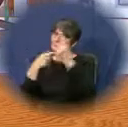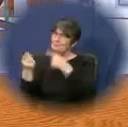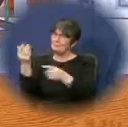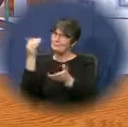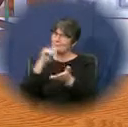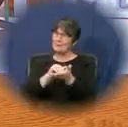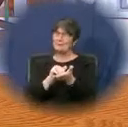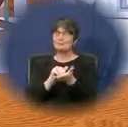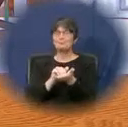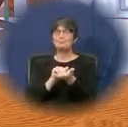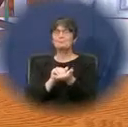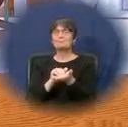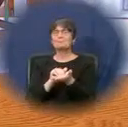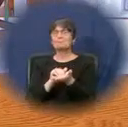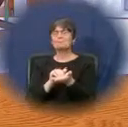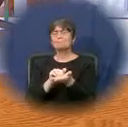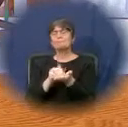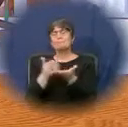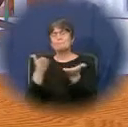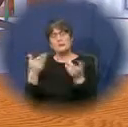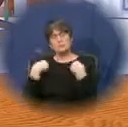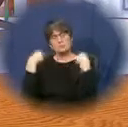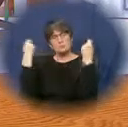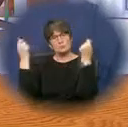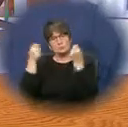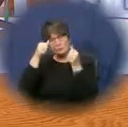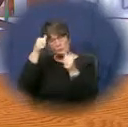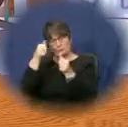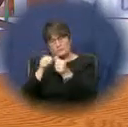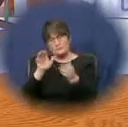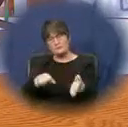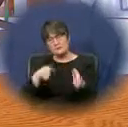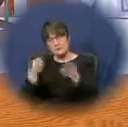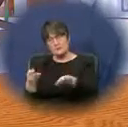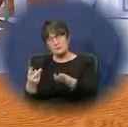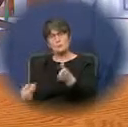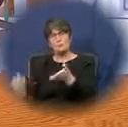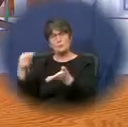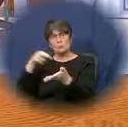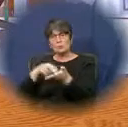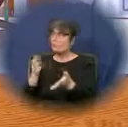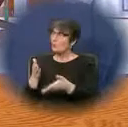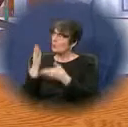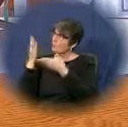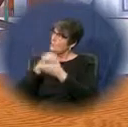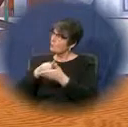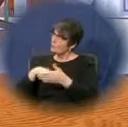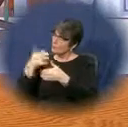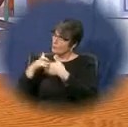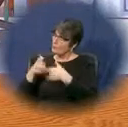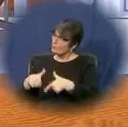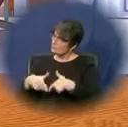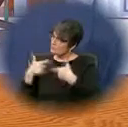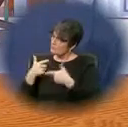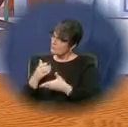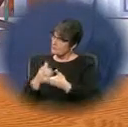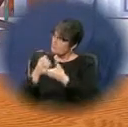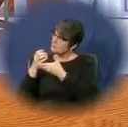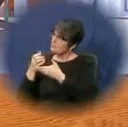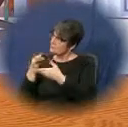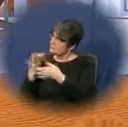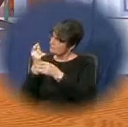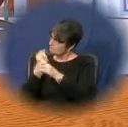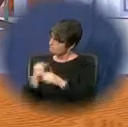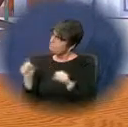again. Therefore, as we celebrate the memorial of his death and resurrection, we offer you, Lord, the bread of life and the chalice